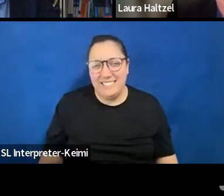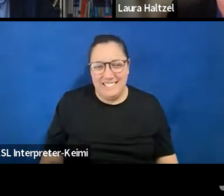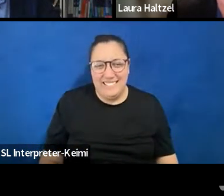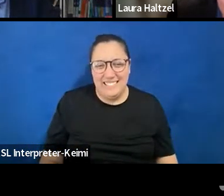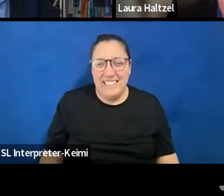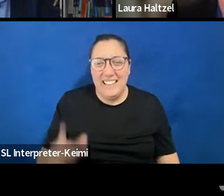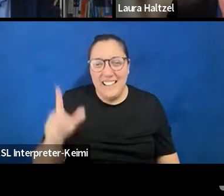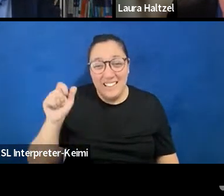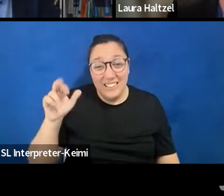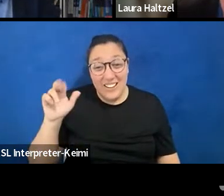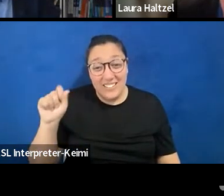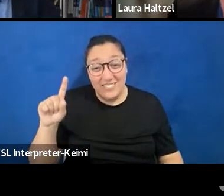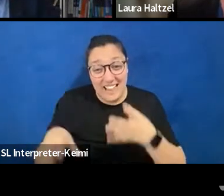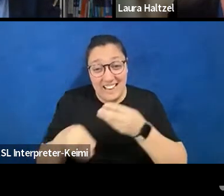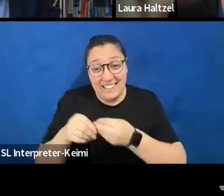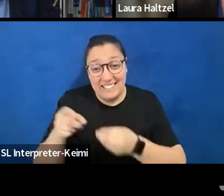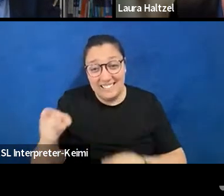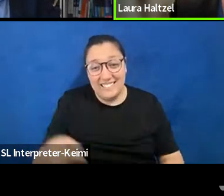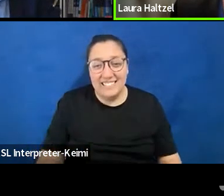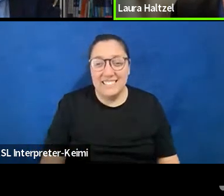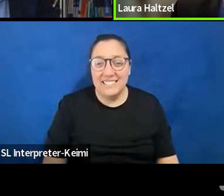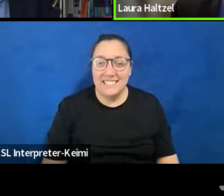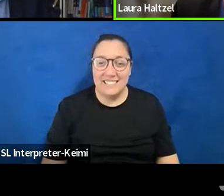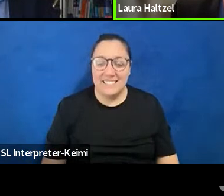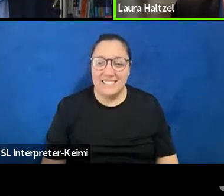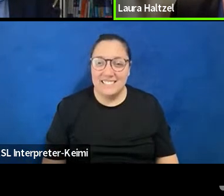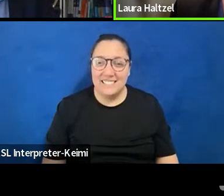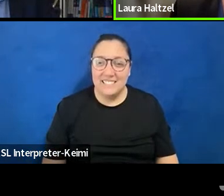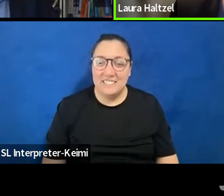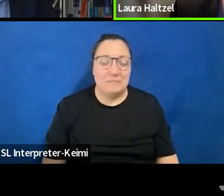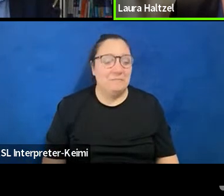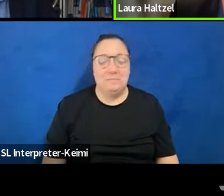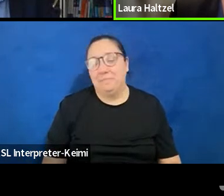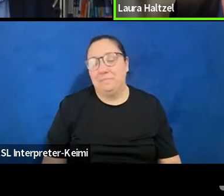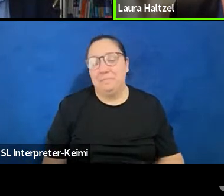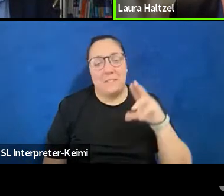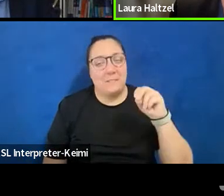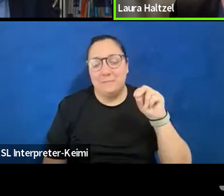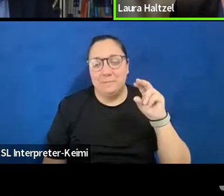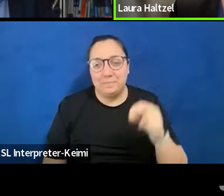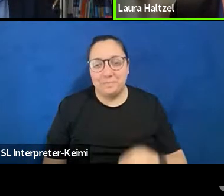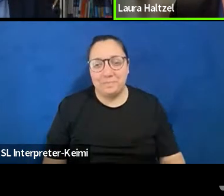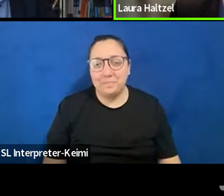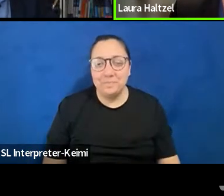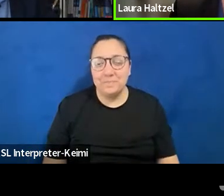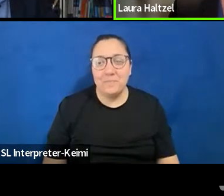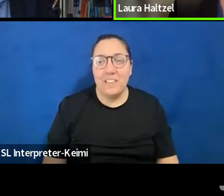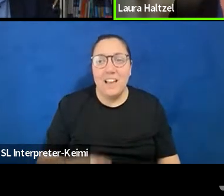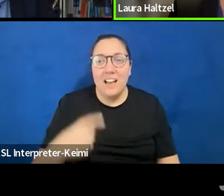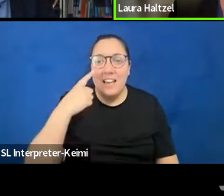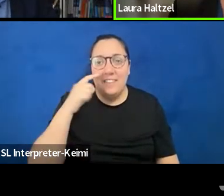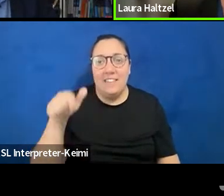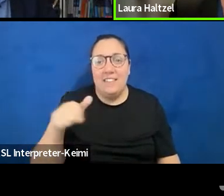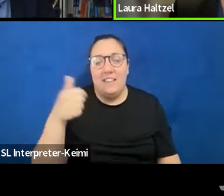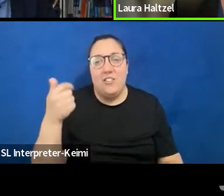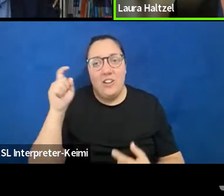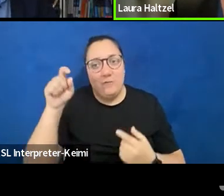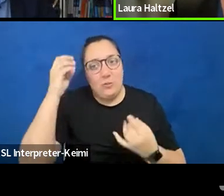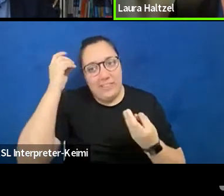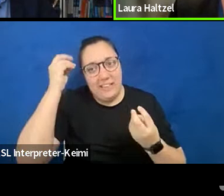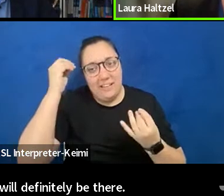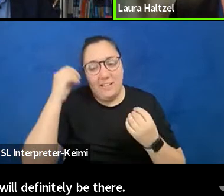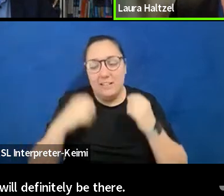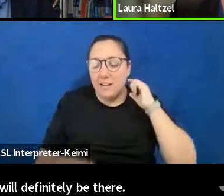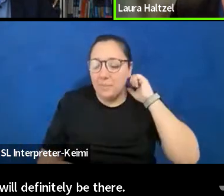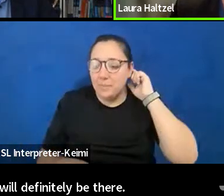Laura, did you have anything to add on the debt ceiling? No, just, I think the other piece to think about with